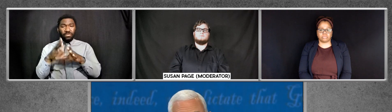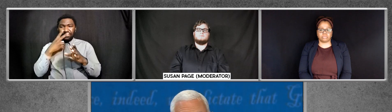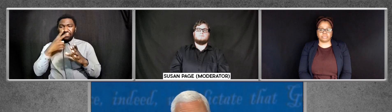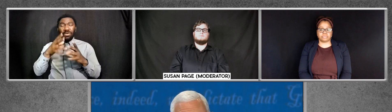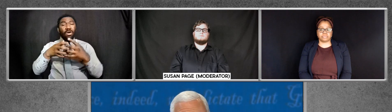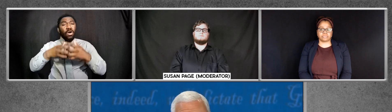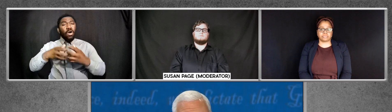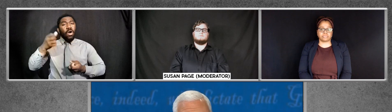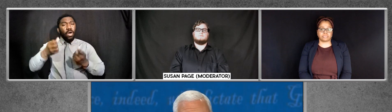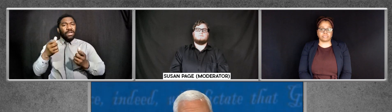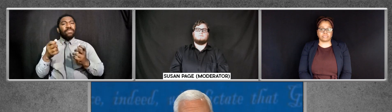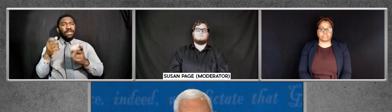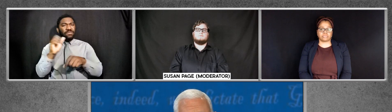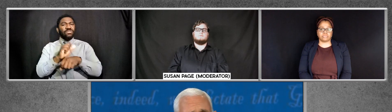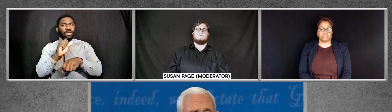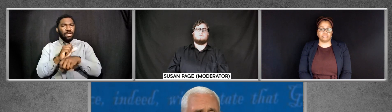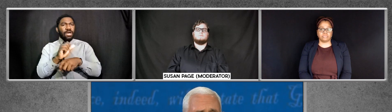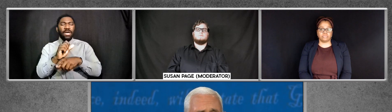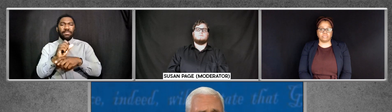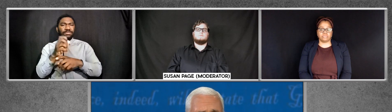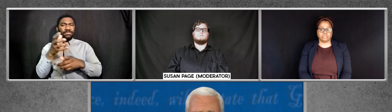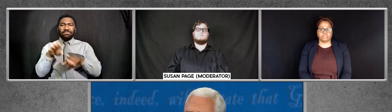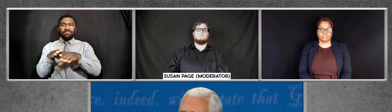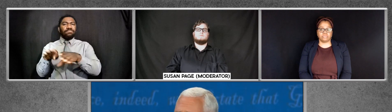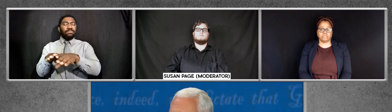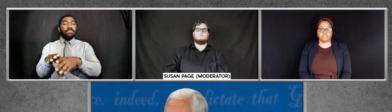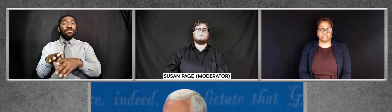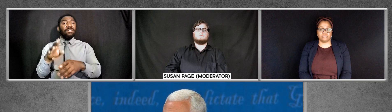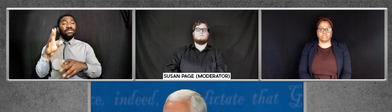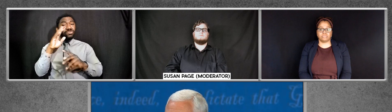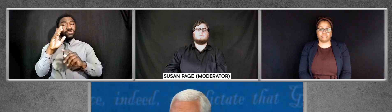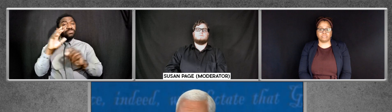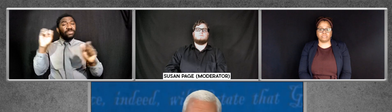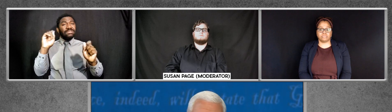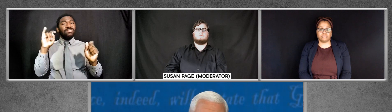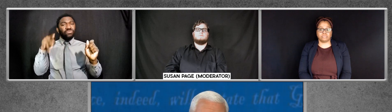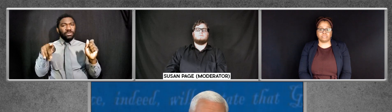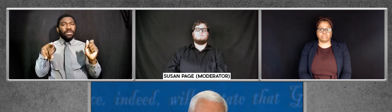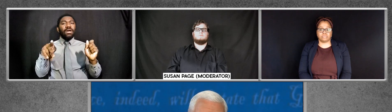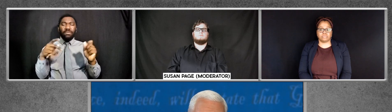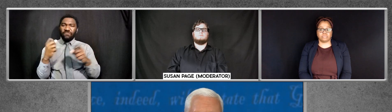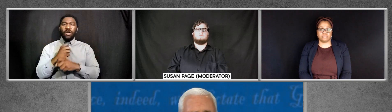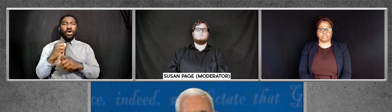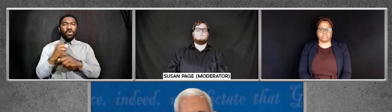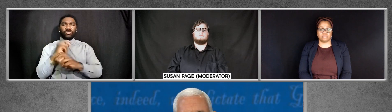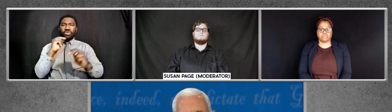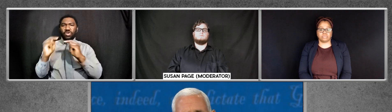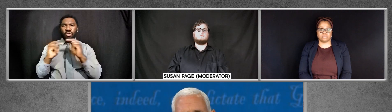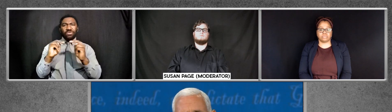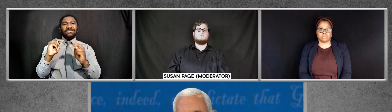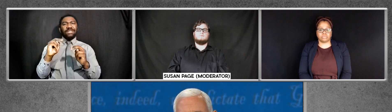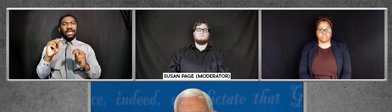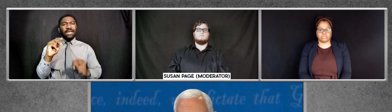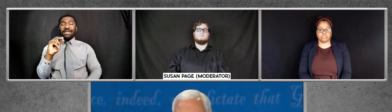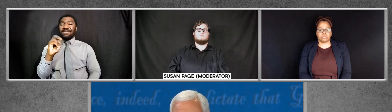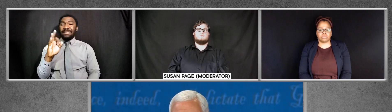to renegotiate NAFTA. And the United States-Mexico-Canada agreement is now the law of the land. American people deserve to